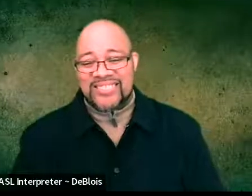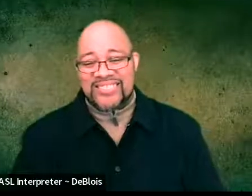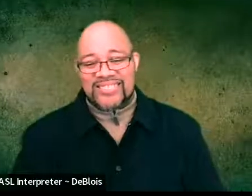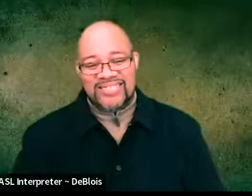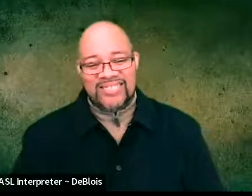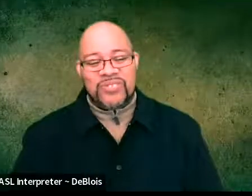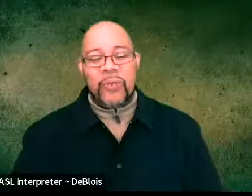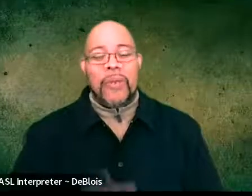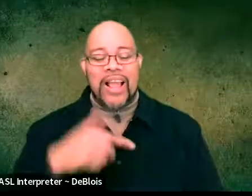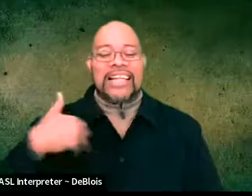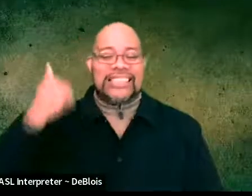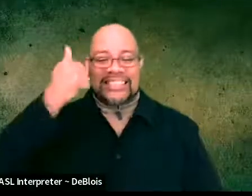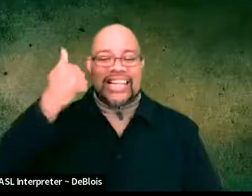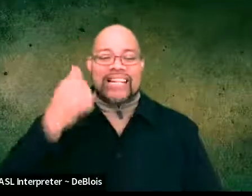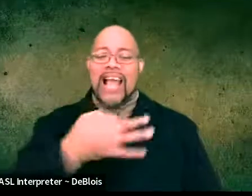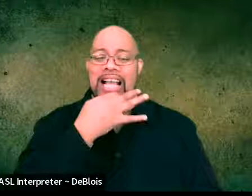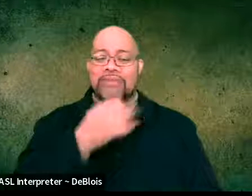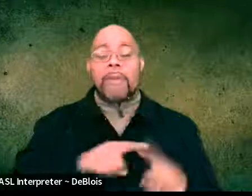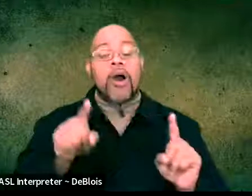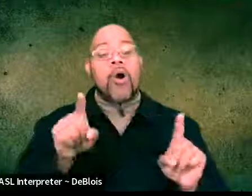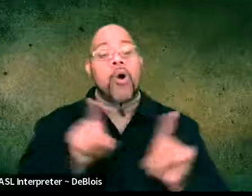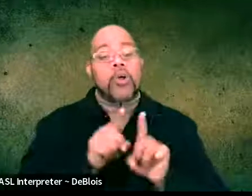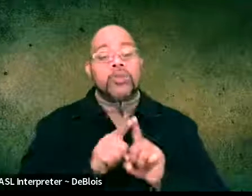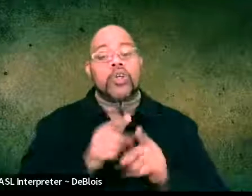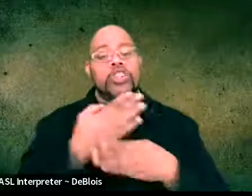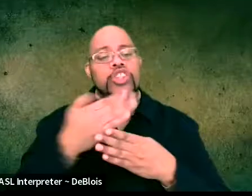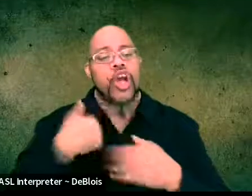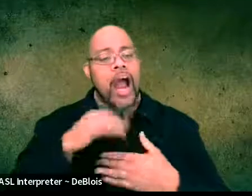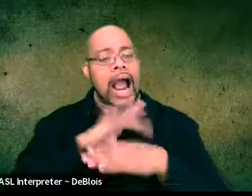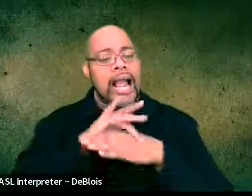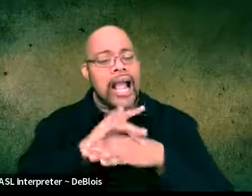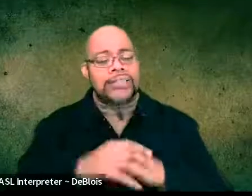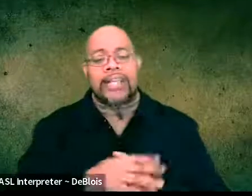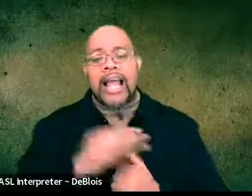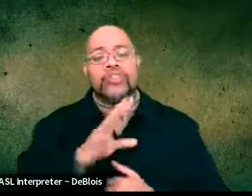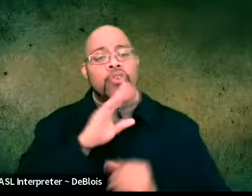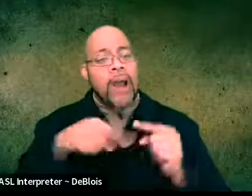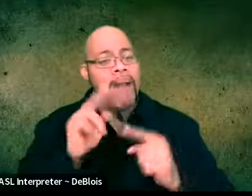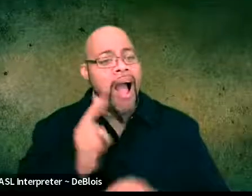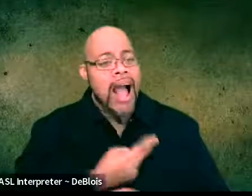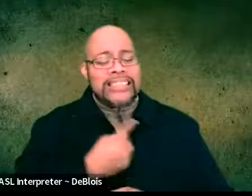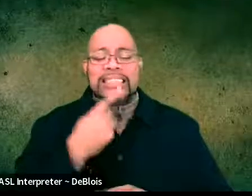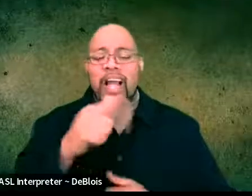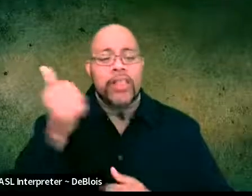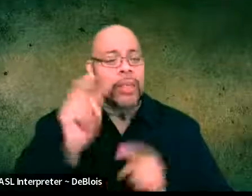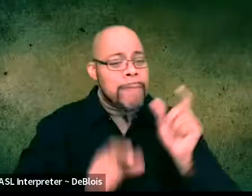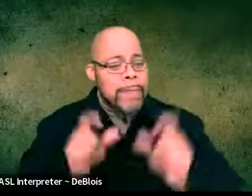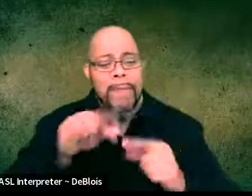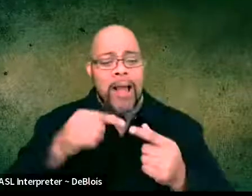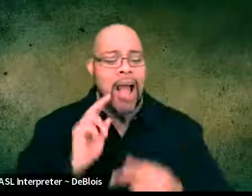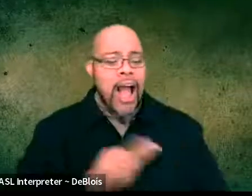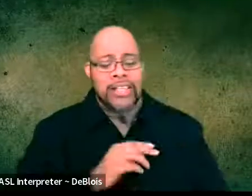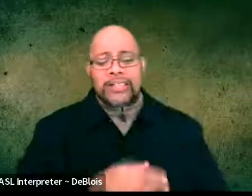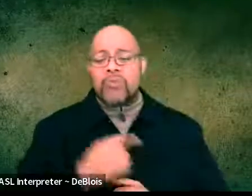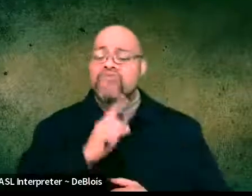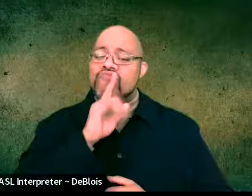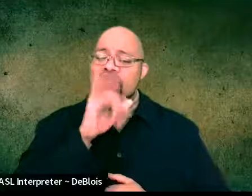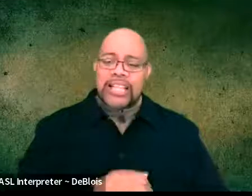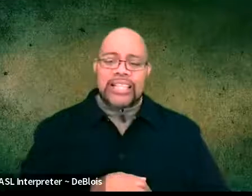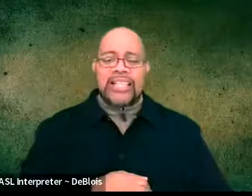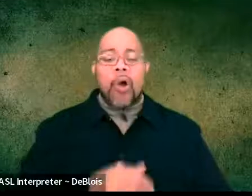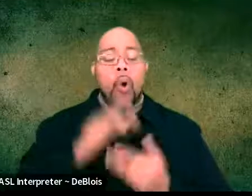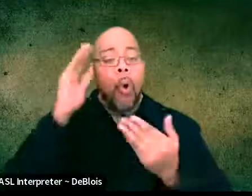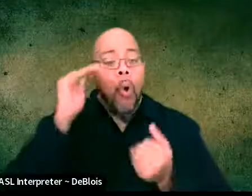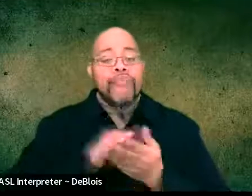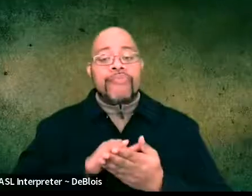We need our executive expert, but ultimately, share our content and talk about us. Tell other people about us. We really